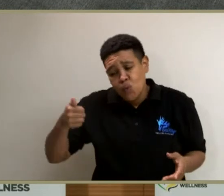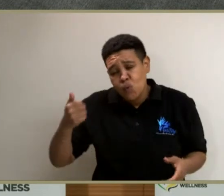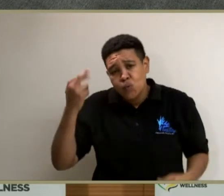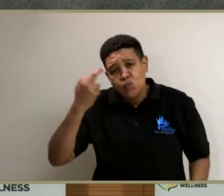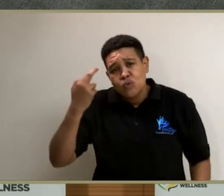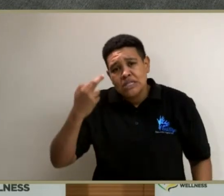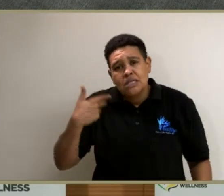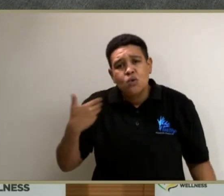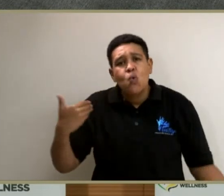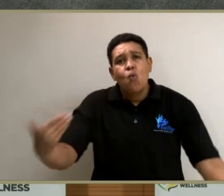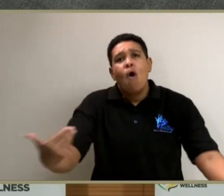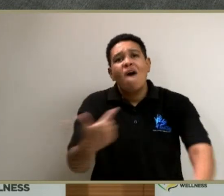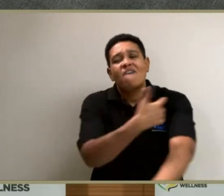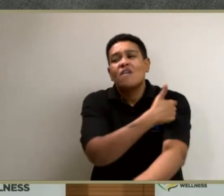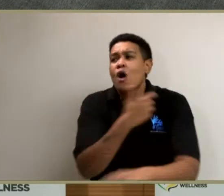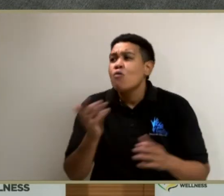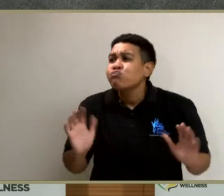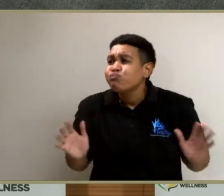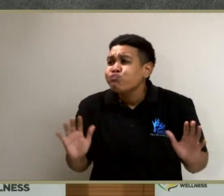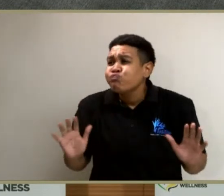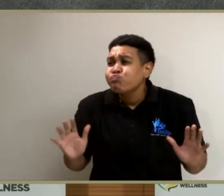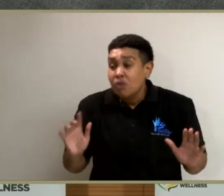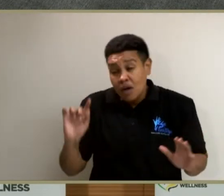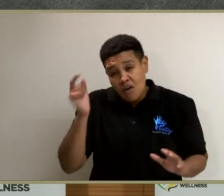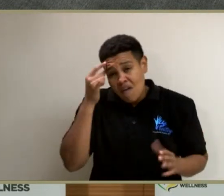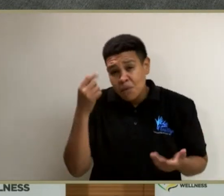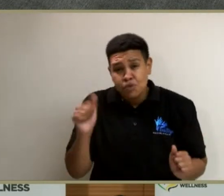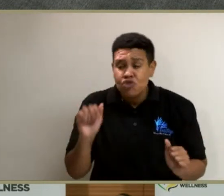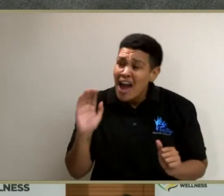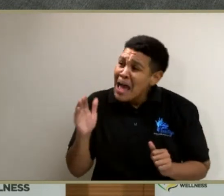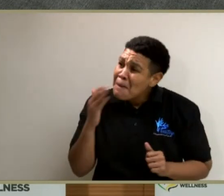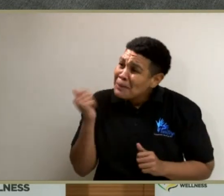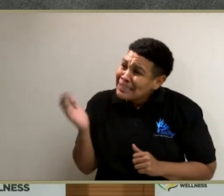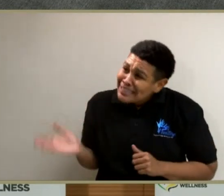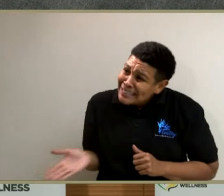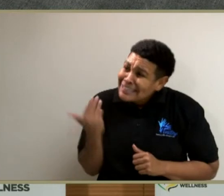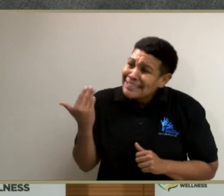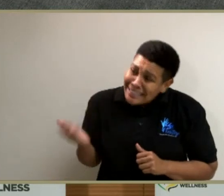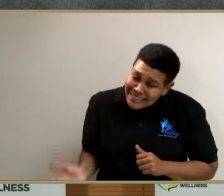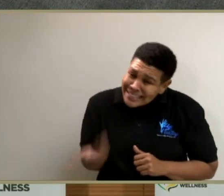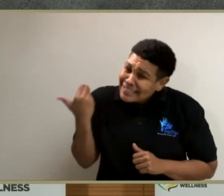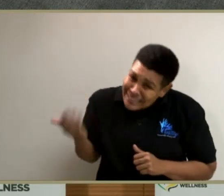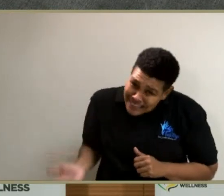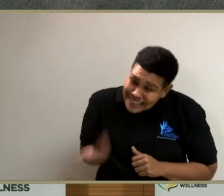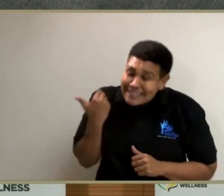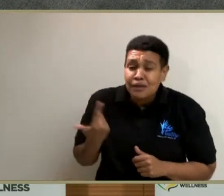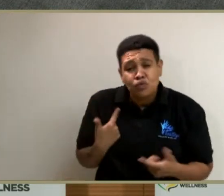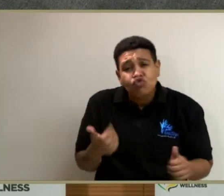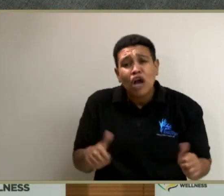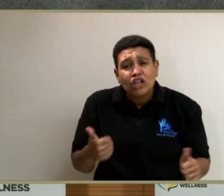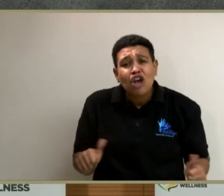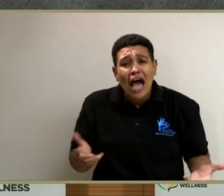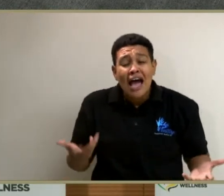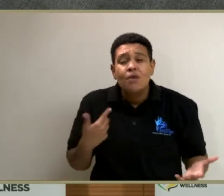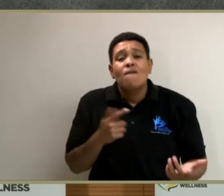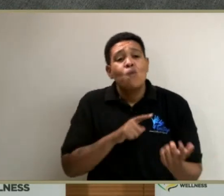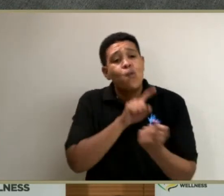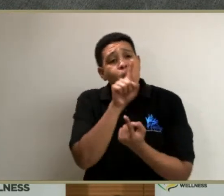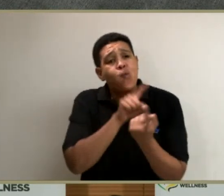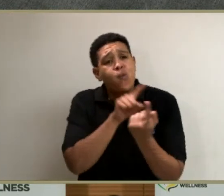to be vaccinated. We have tried to explain why they should be. We have had